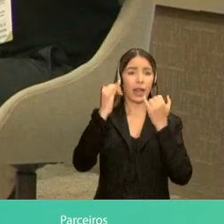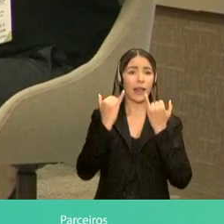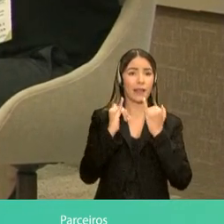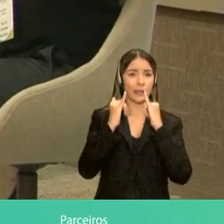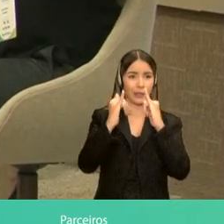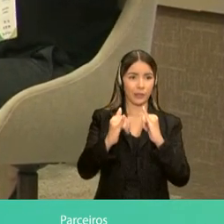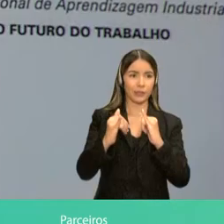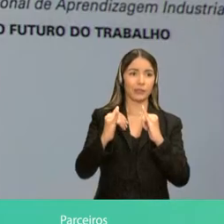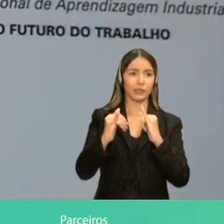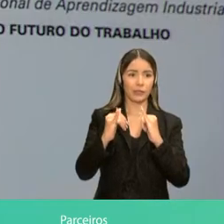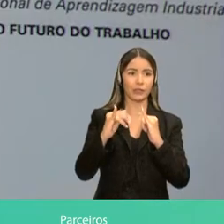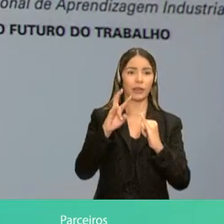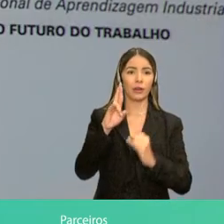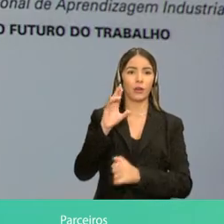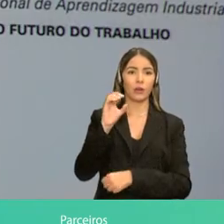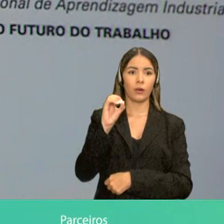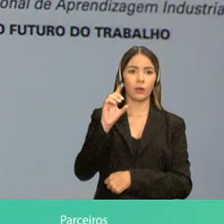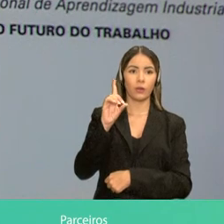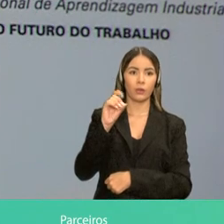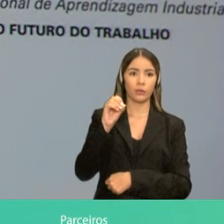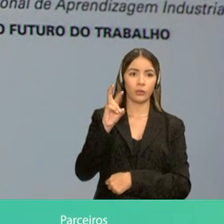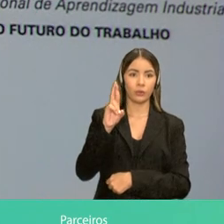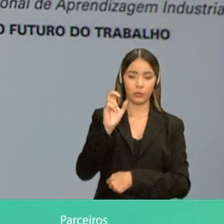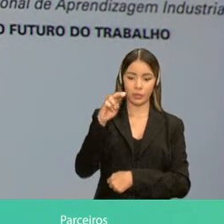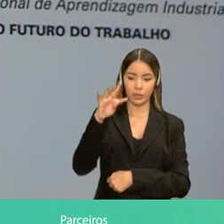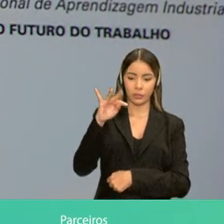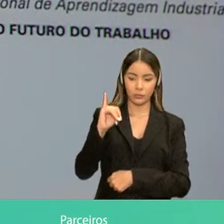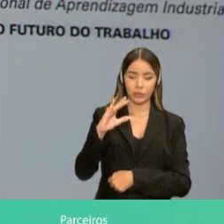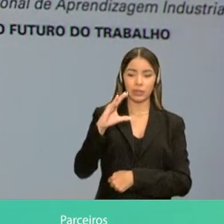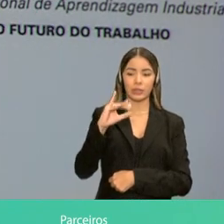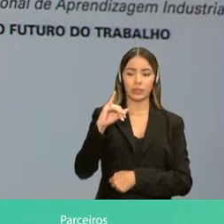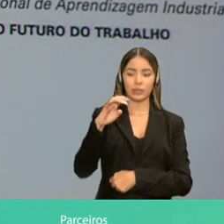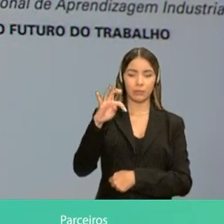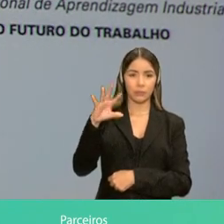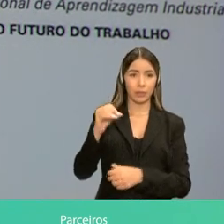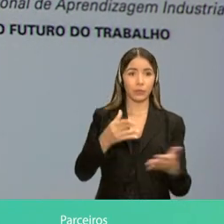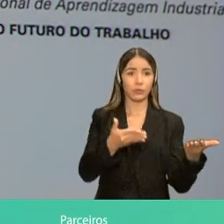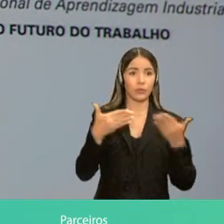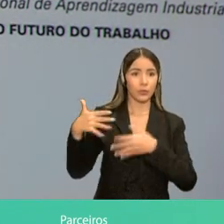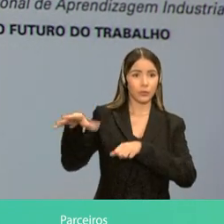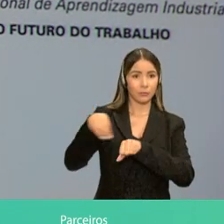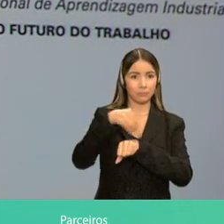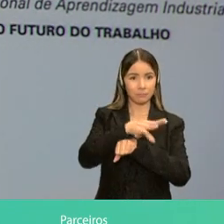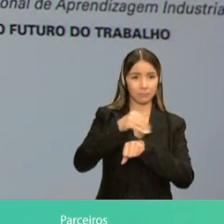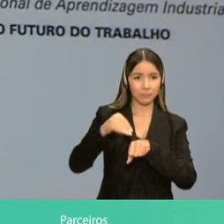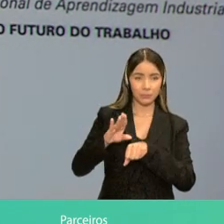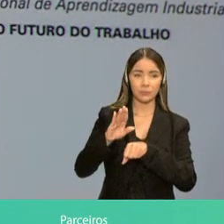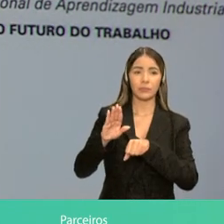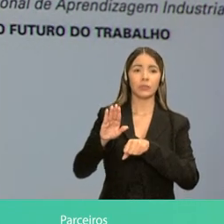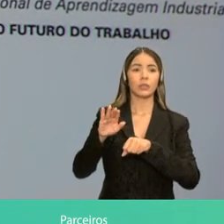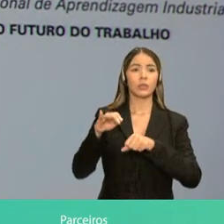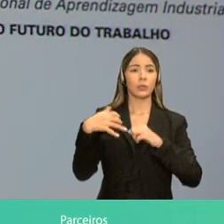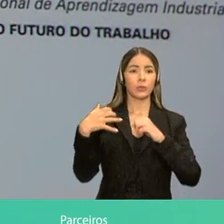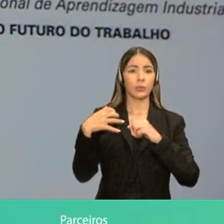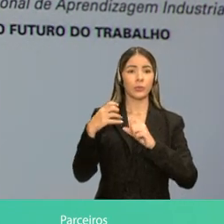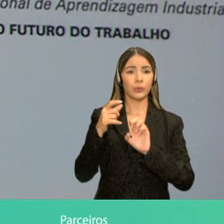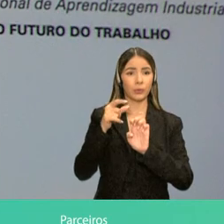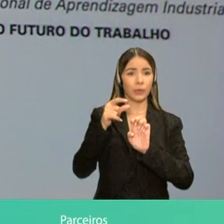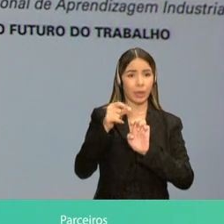da Votorantim Cimentos. To moderate this panel, I would like to invite the